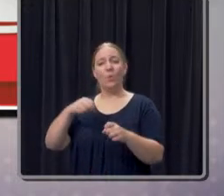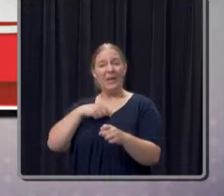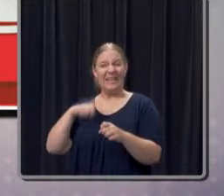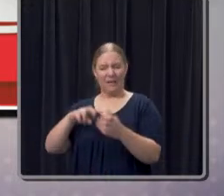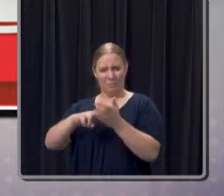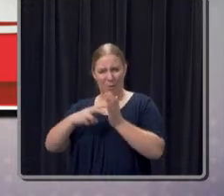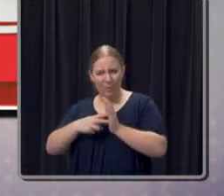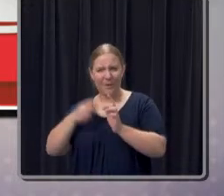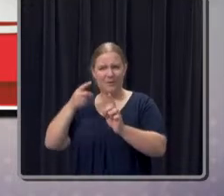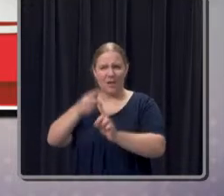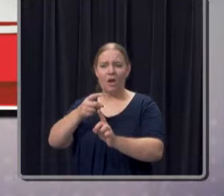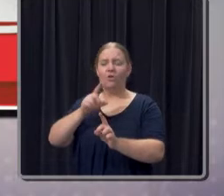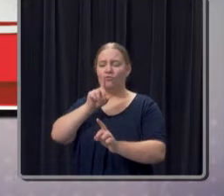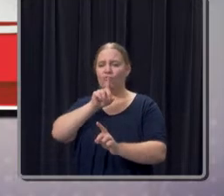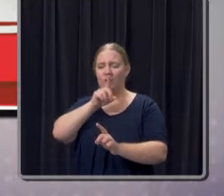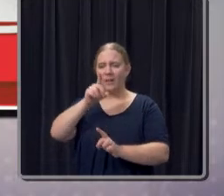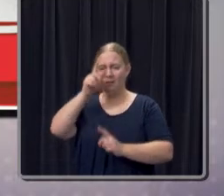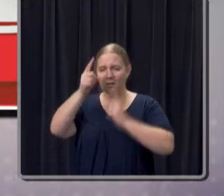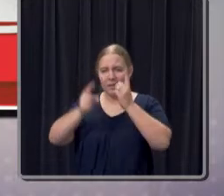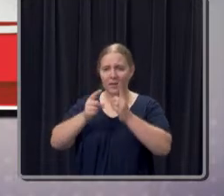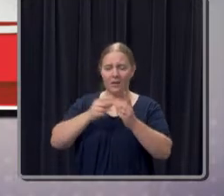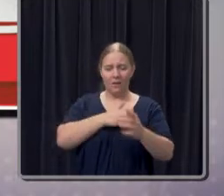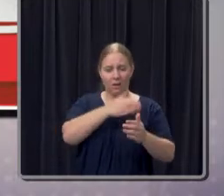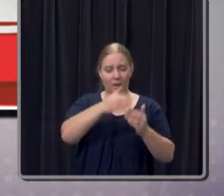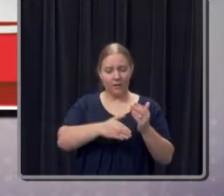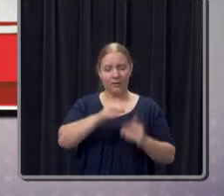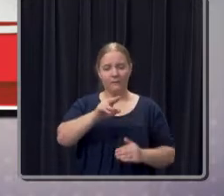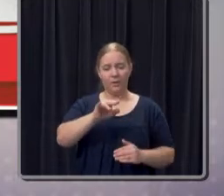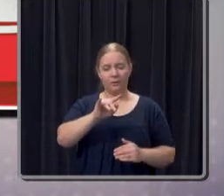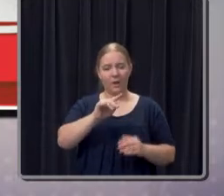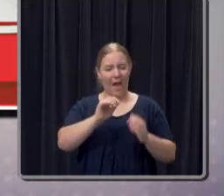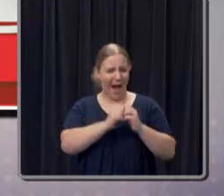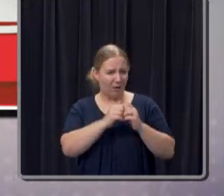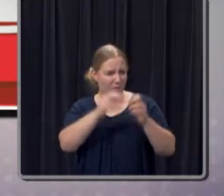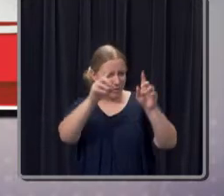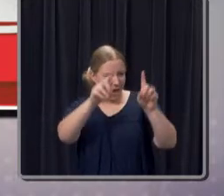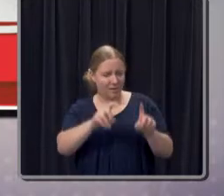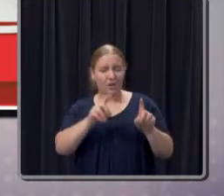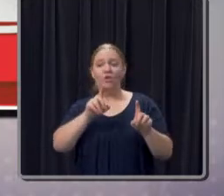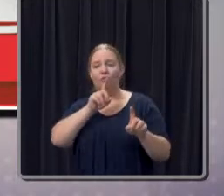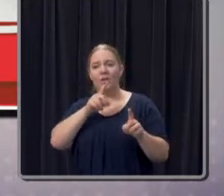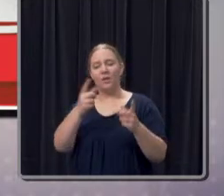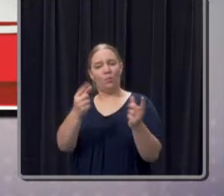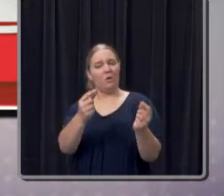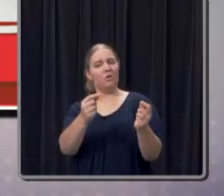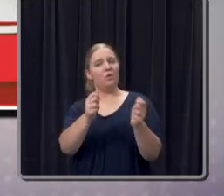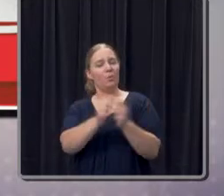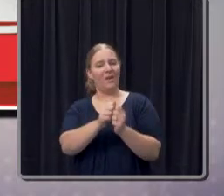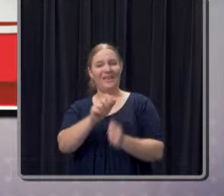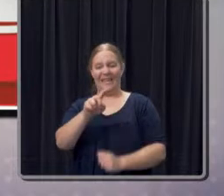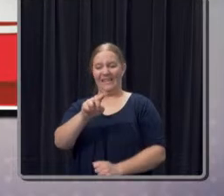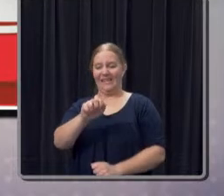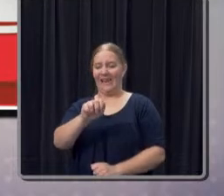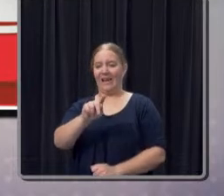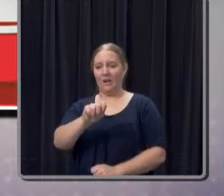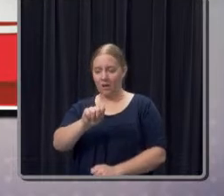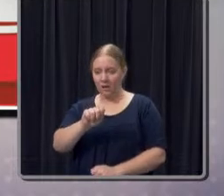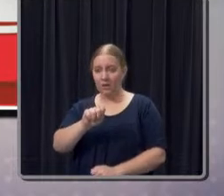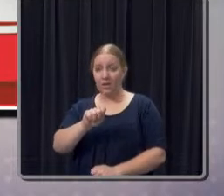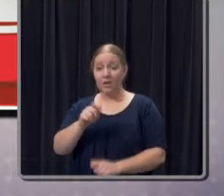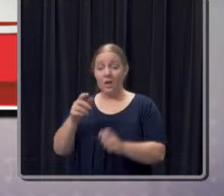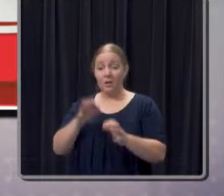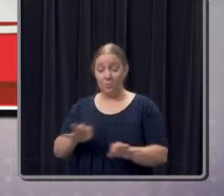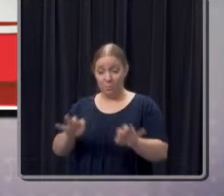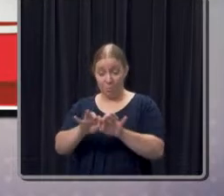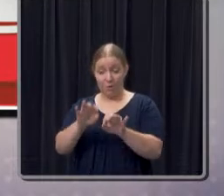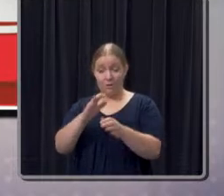thinking through, and not just as the end of the unit, how am I going to give a test, but really what are we doing with the data that we have in front of us. A key piece